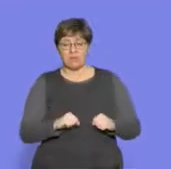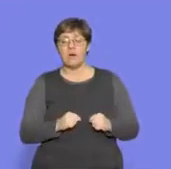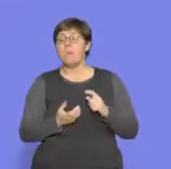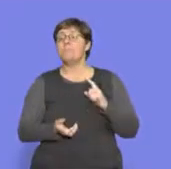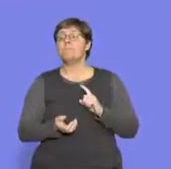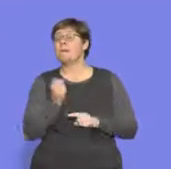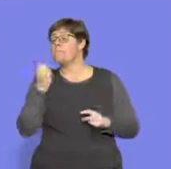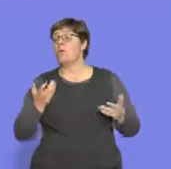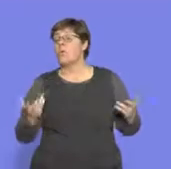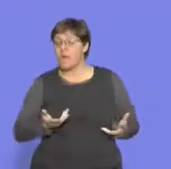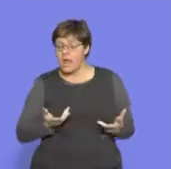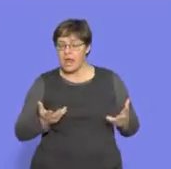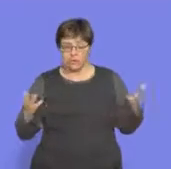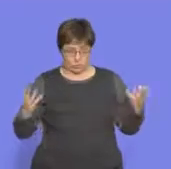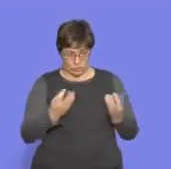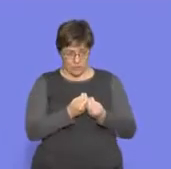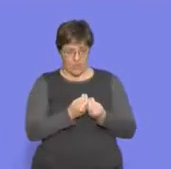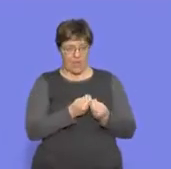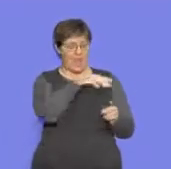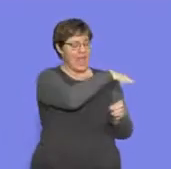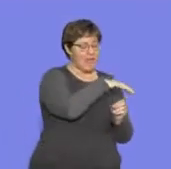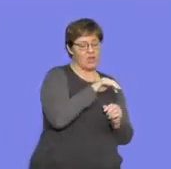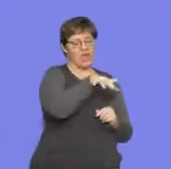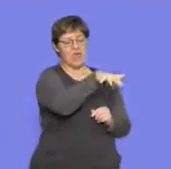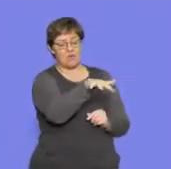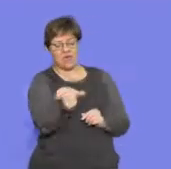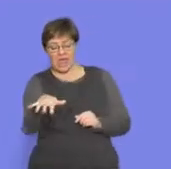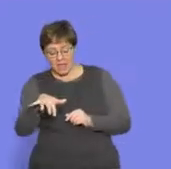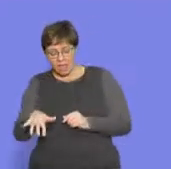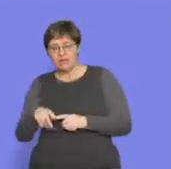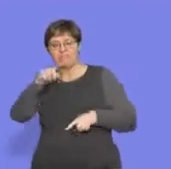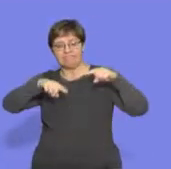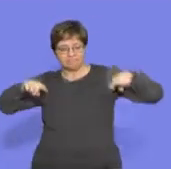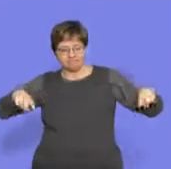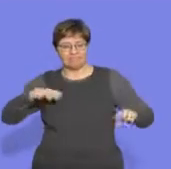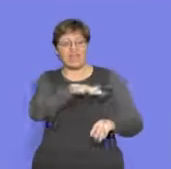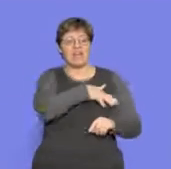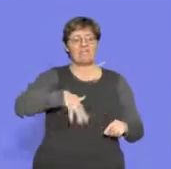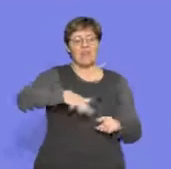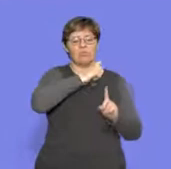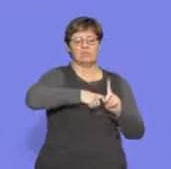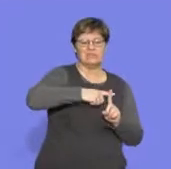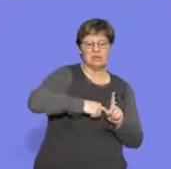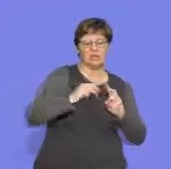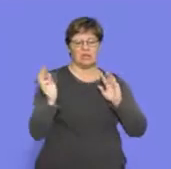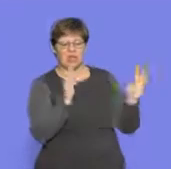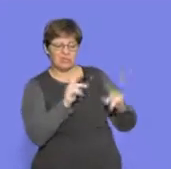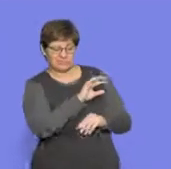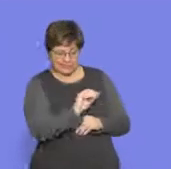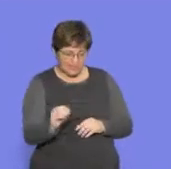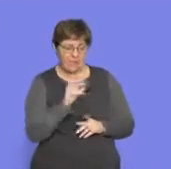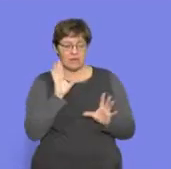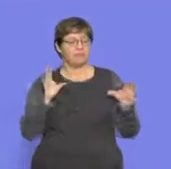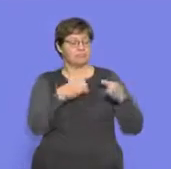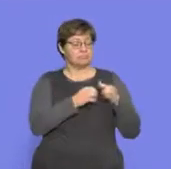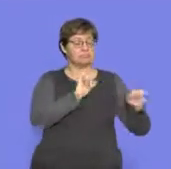found collectively in different areas characterized by the type of environment, the temperature, and we refer to this collectively